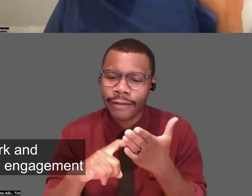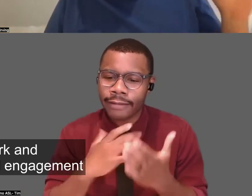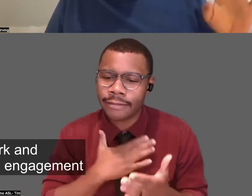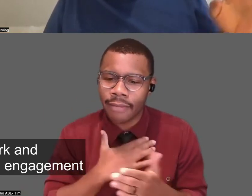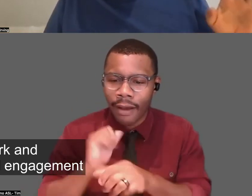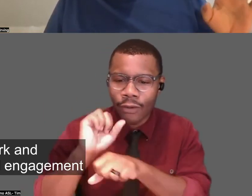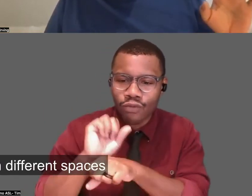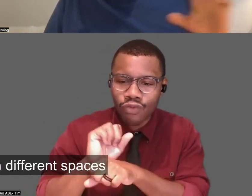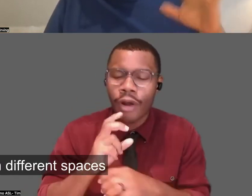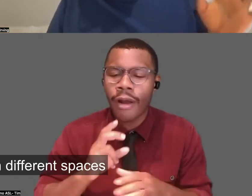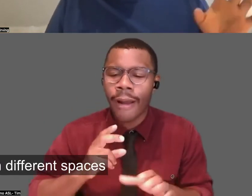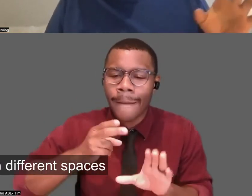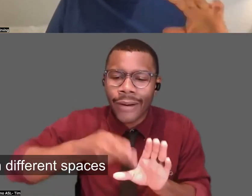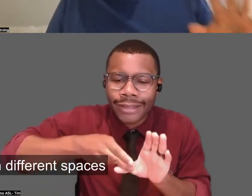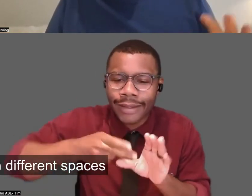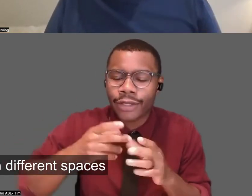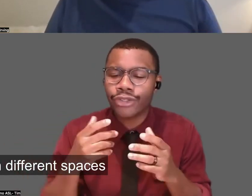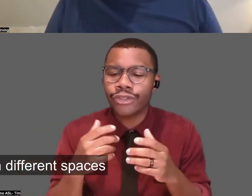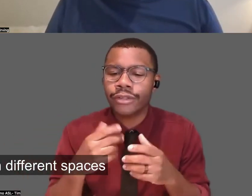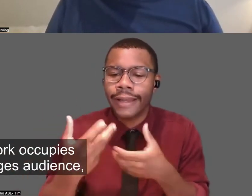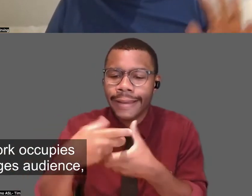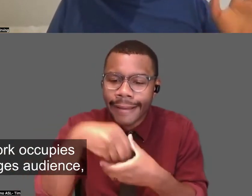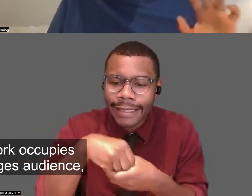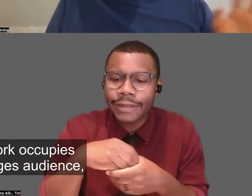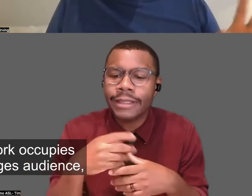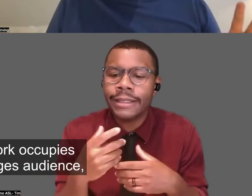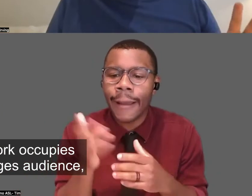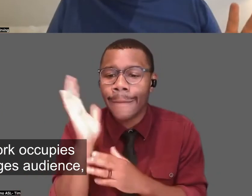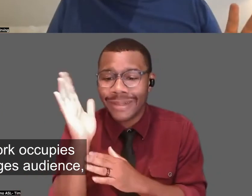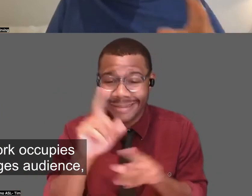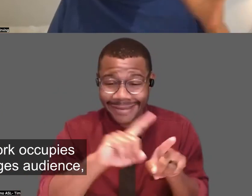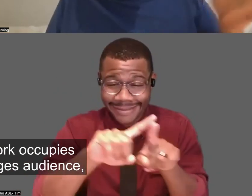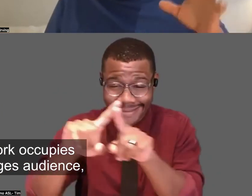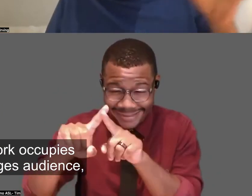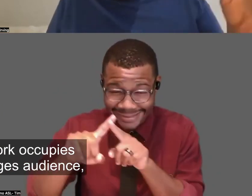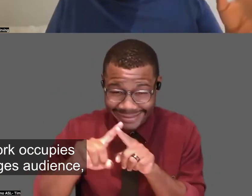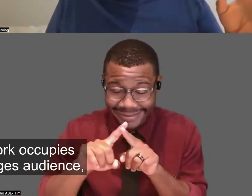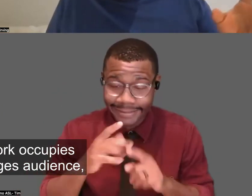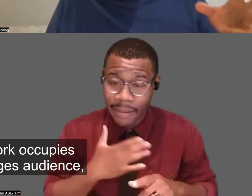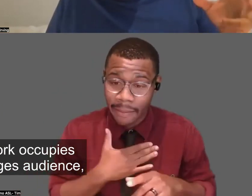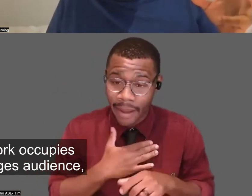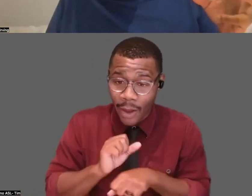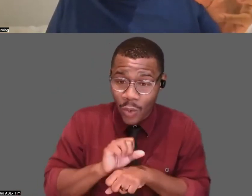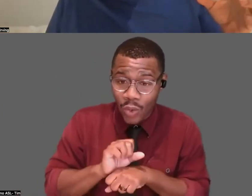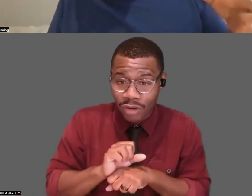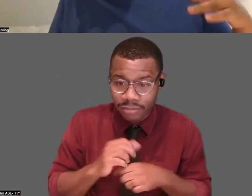participation and engagement and presentations in different spaces and how my work occupies space and engages